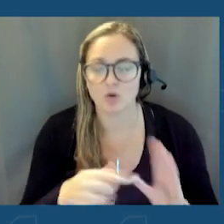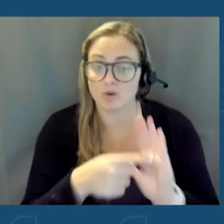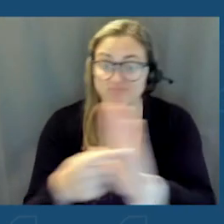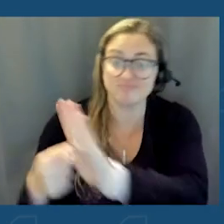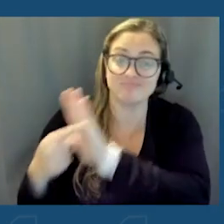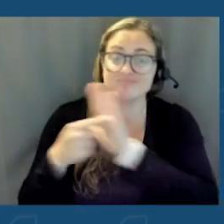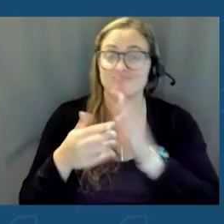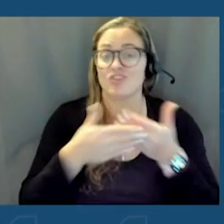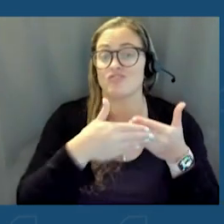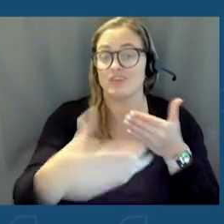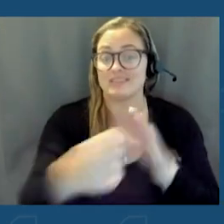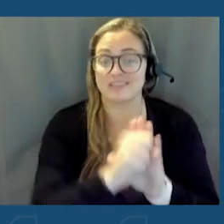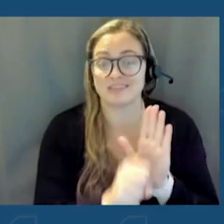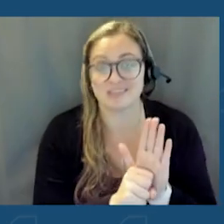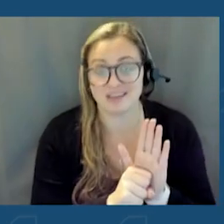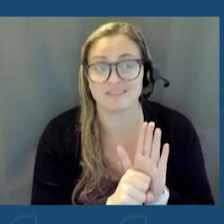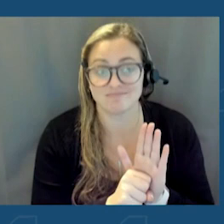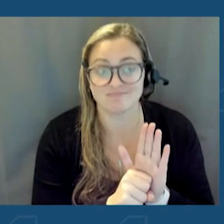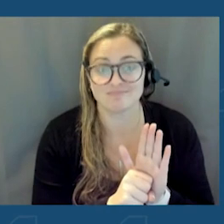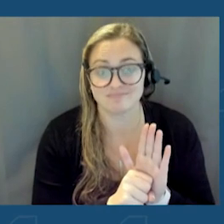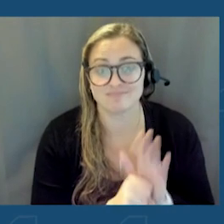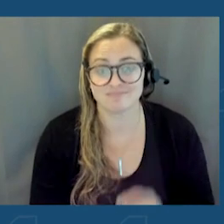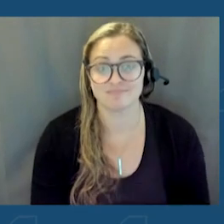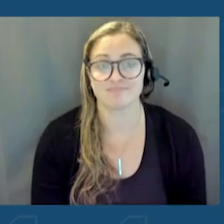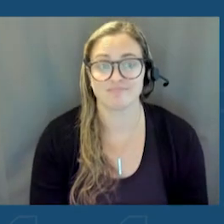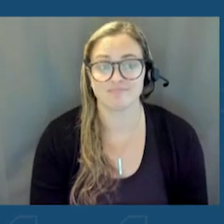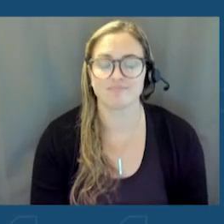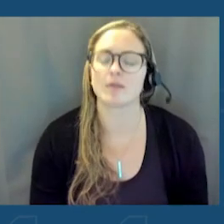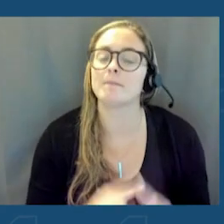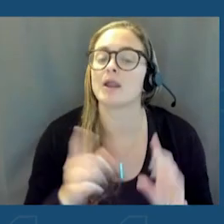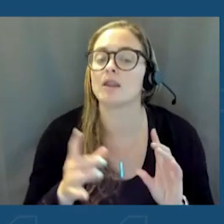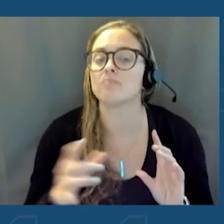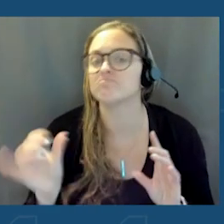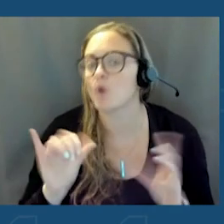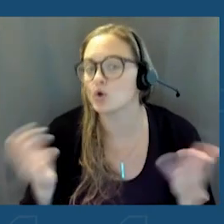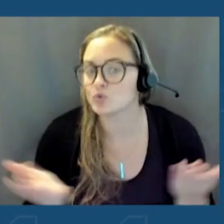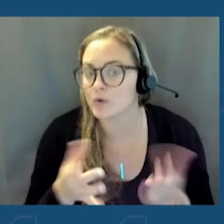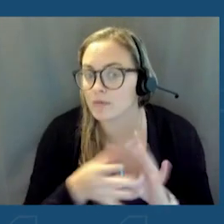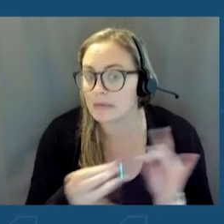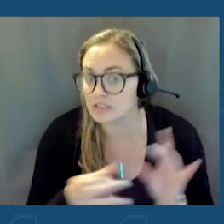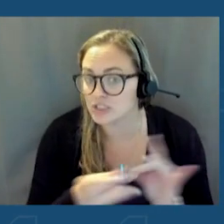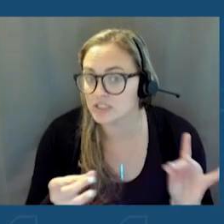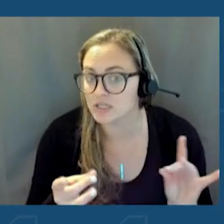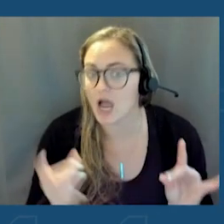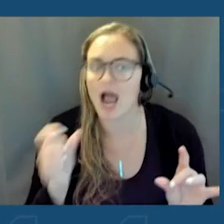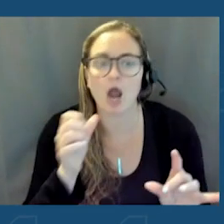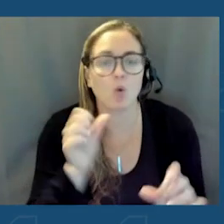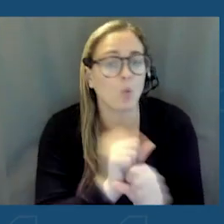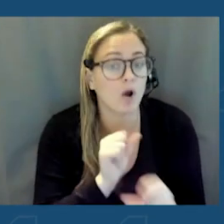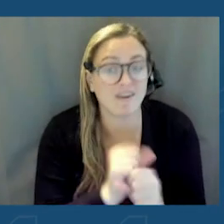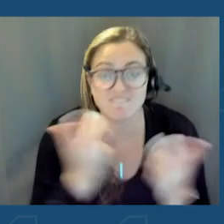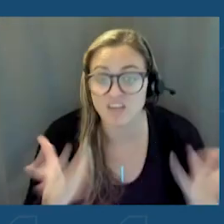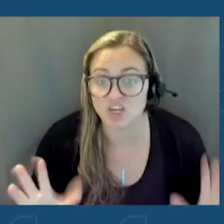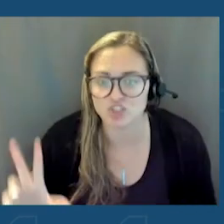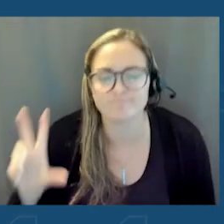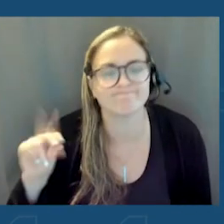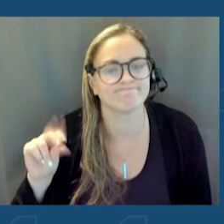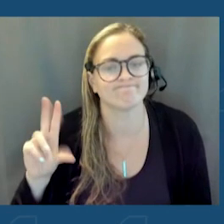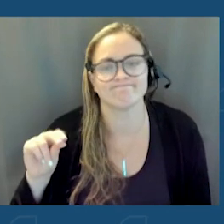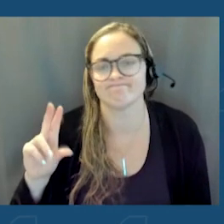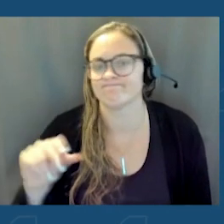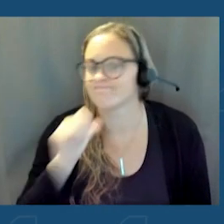We're proud of that. But I'm also here to say our work is not done. Our work is not